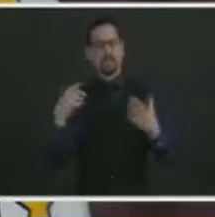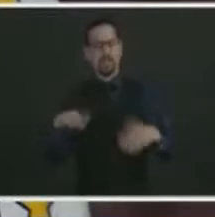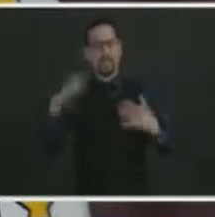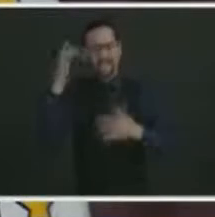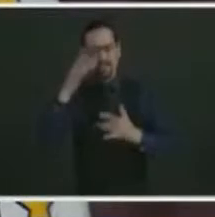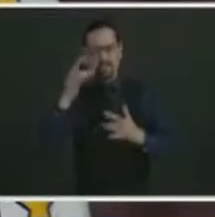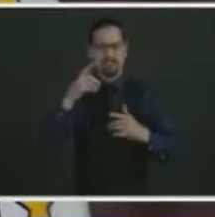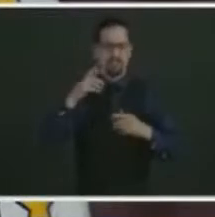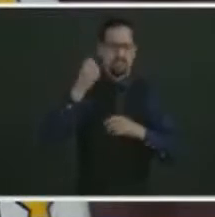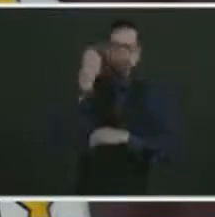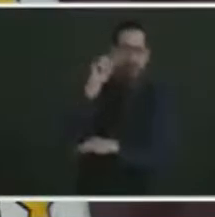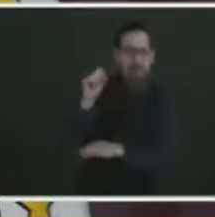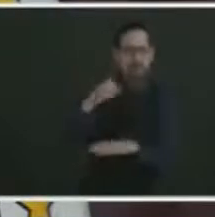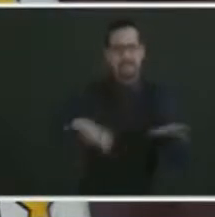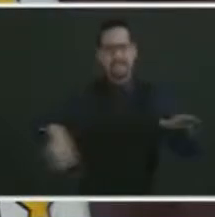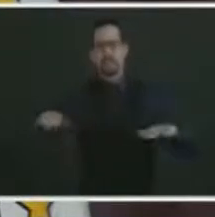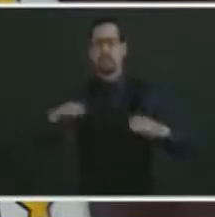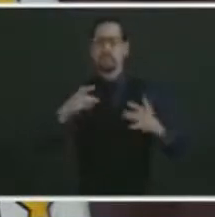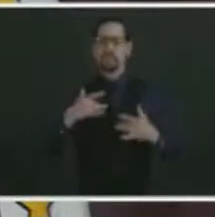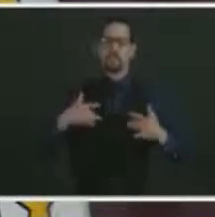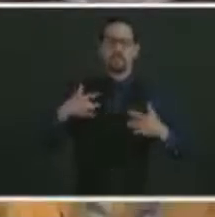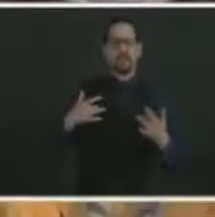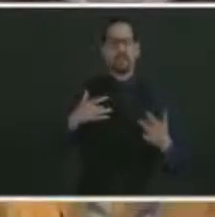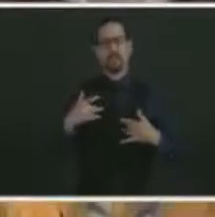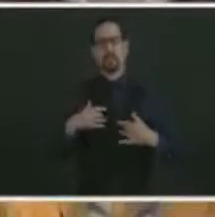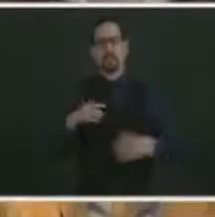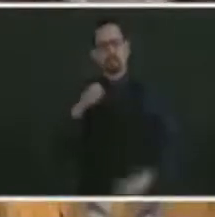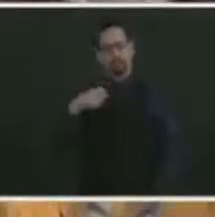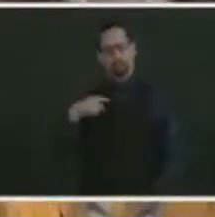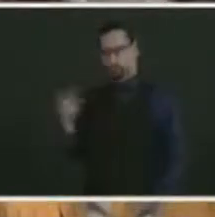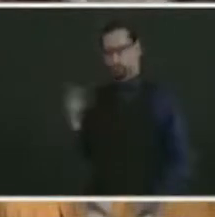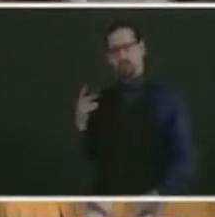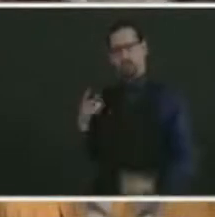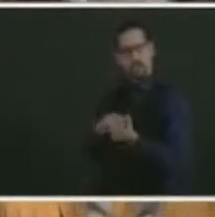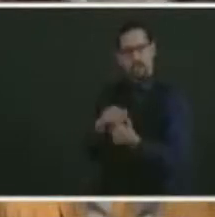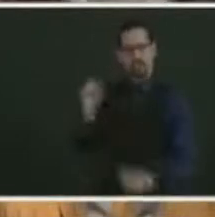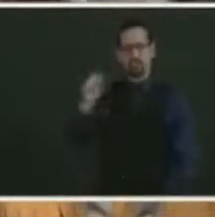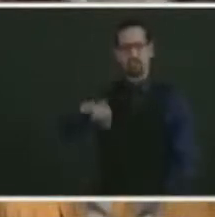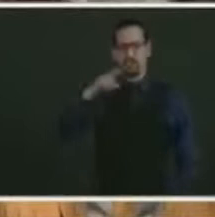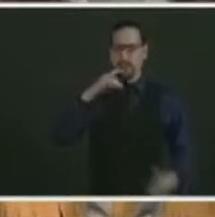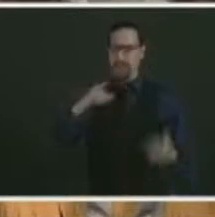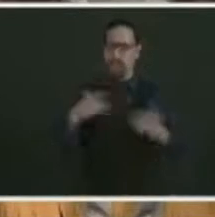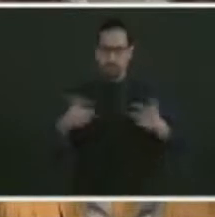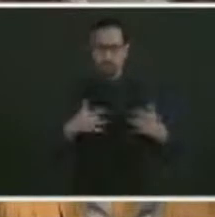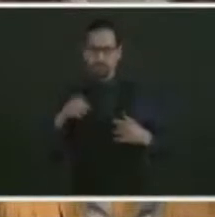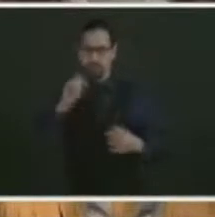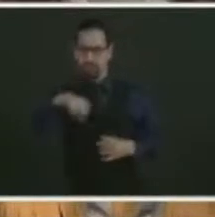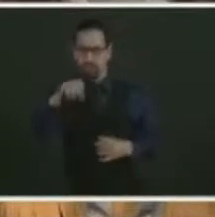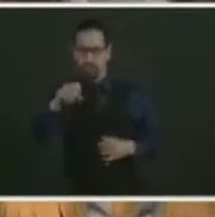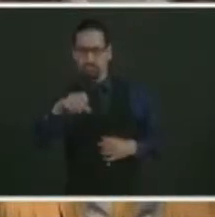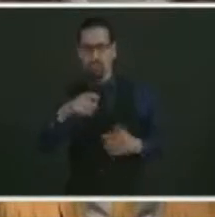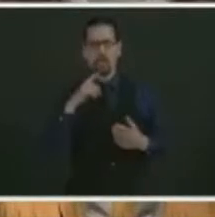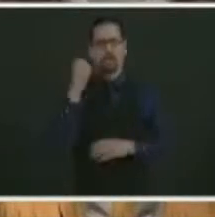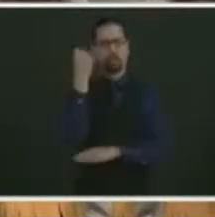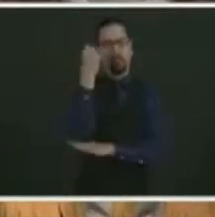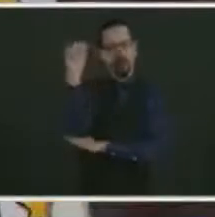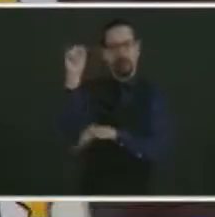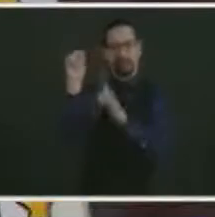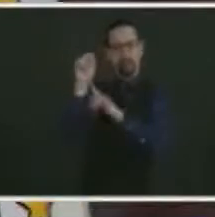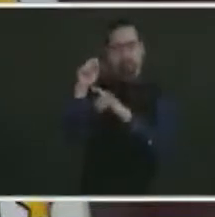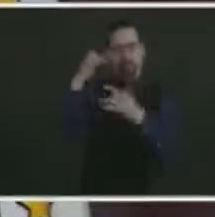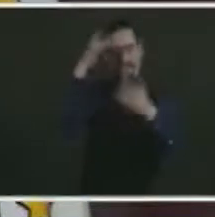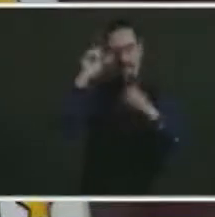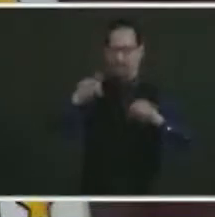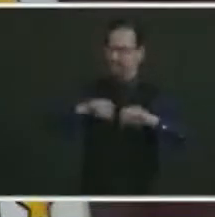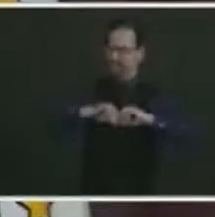myself. I am concerned, and I know the doctor is concerned as well. This, again, is a difficult situation. It's a